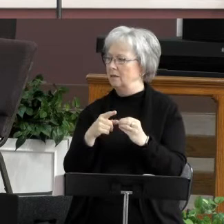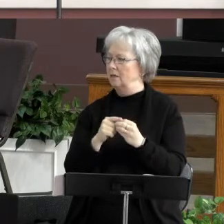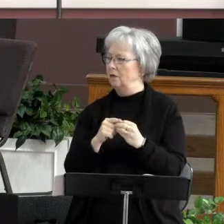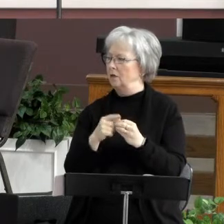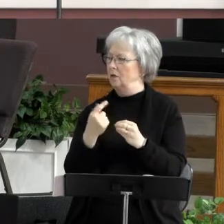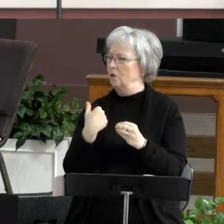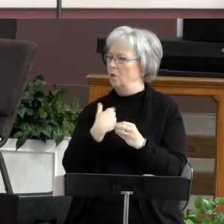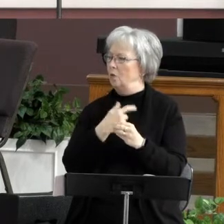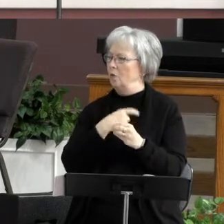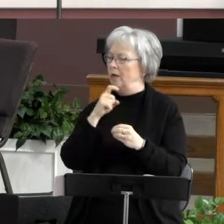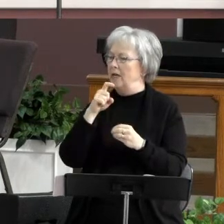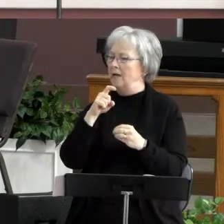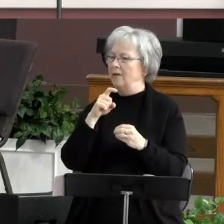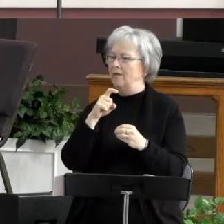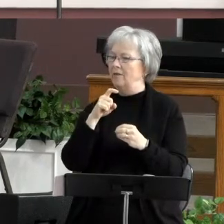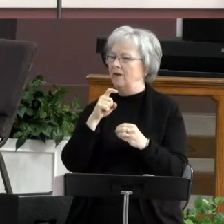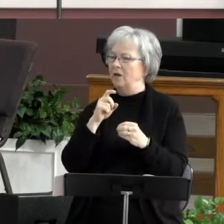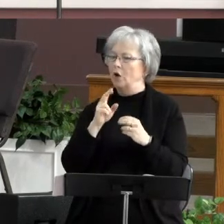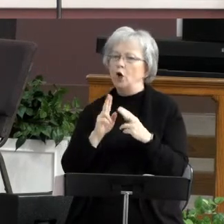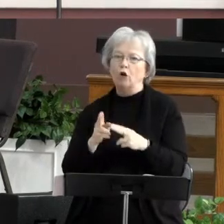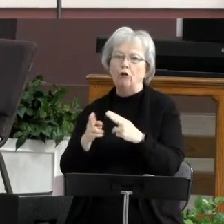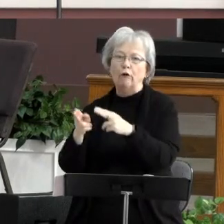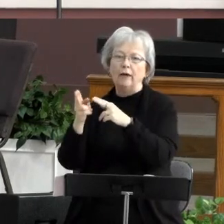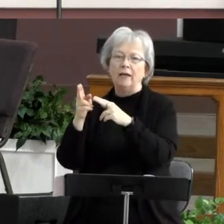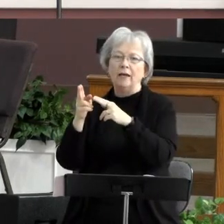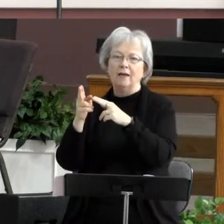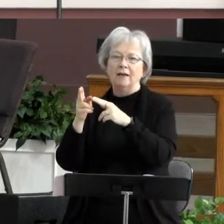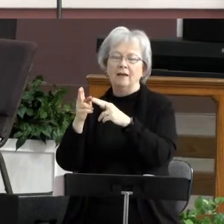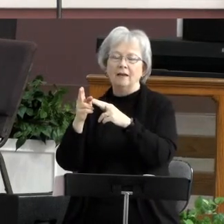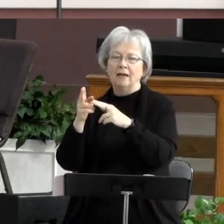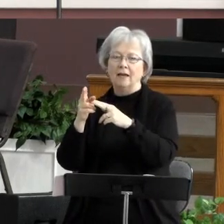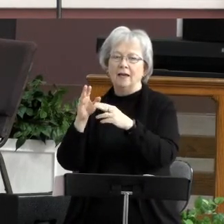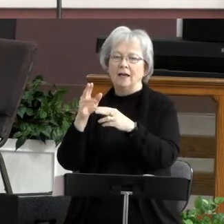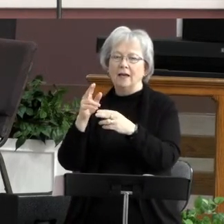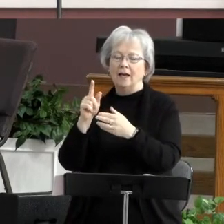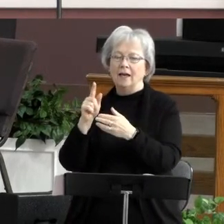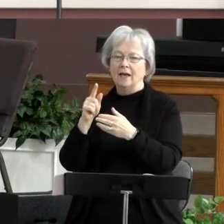We've got to run at the store on all kinds of paper products.